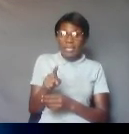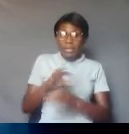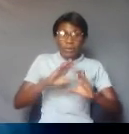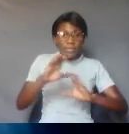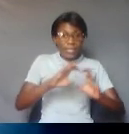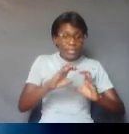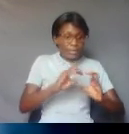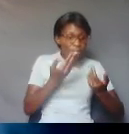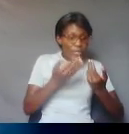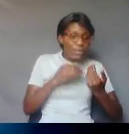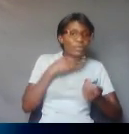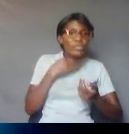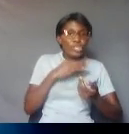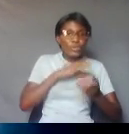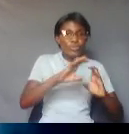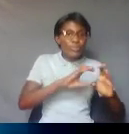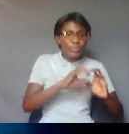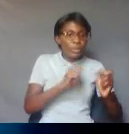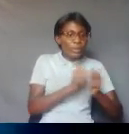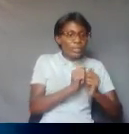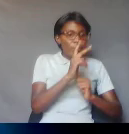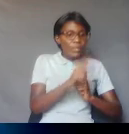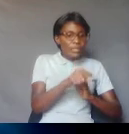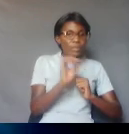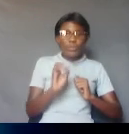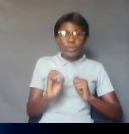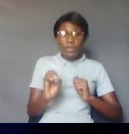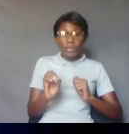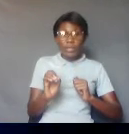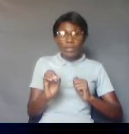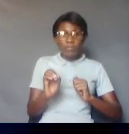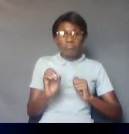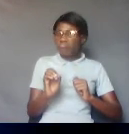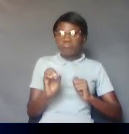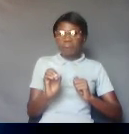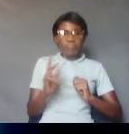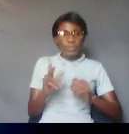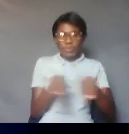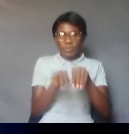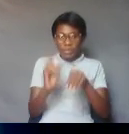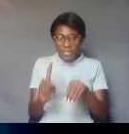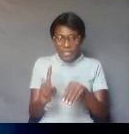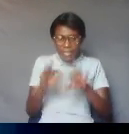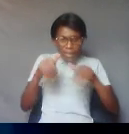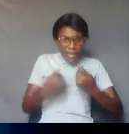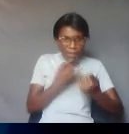exactly how is he living, how are you living, how are you coping in this community. So here the issue of